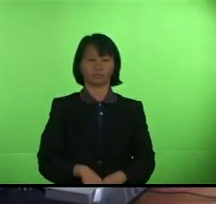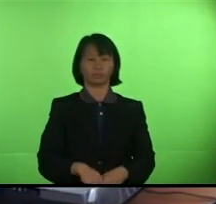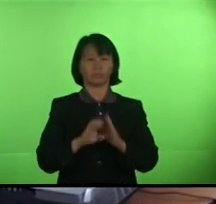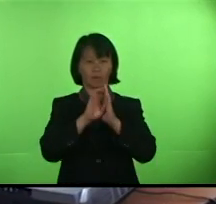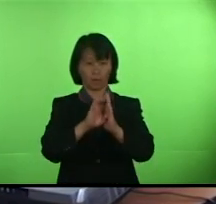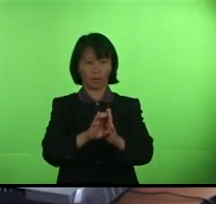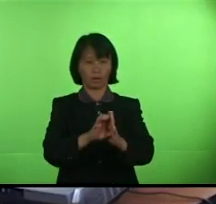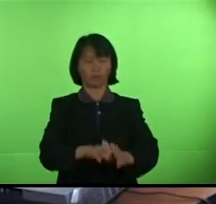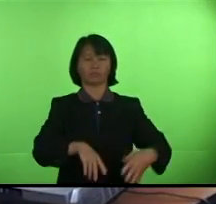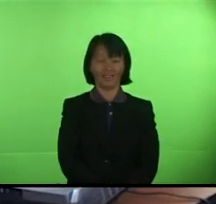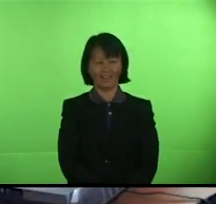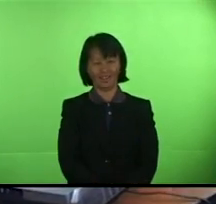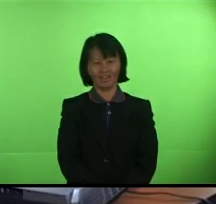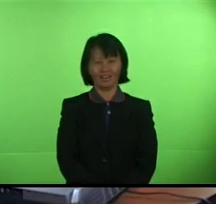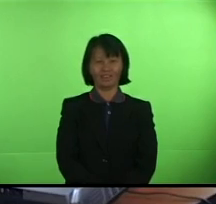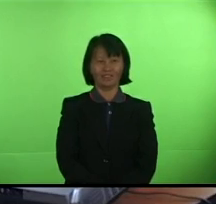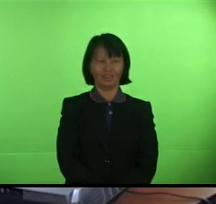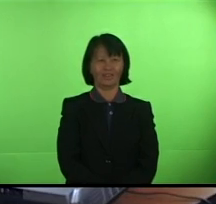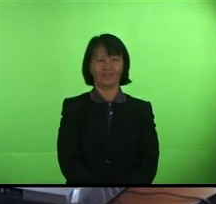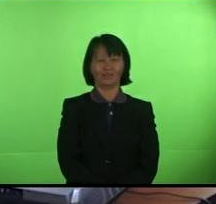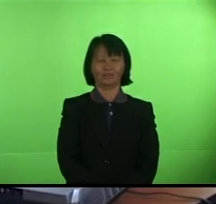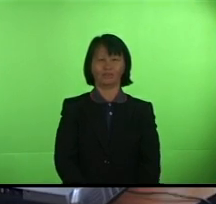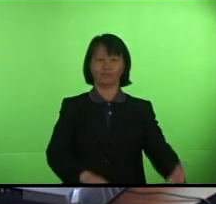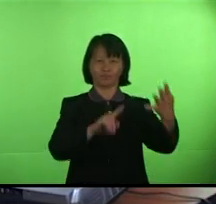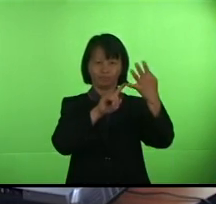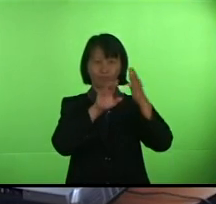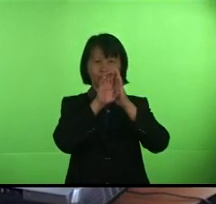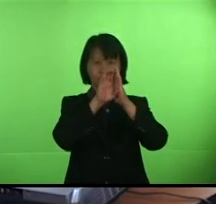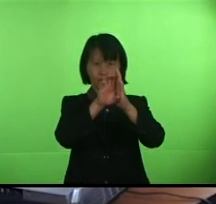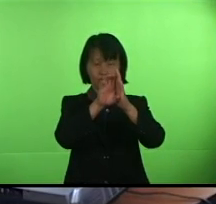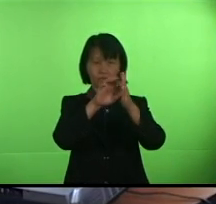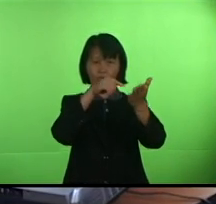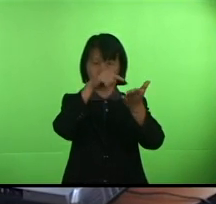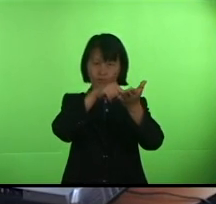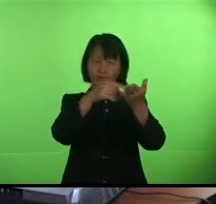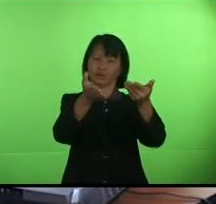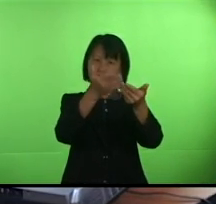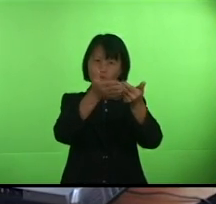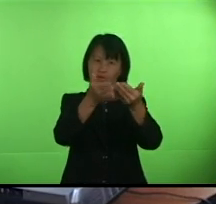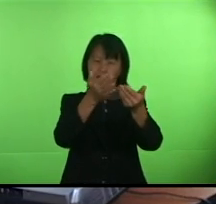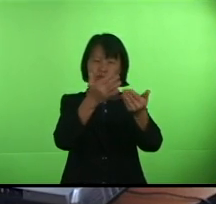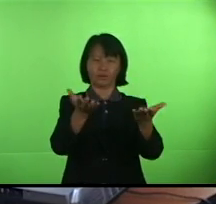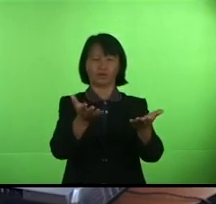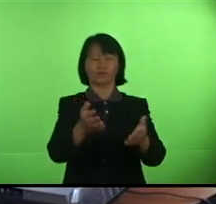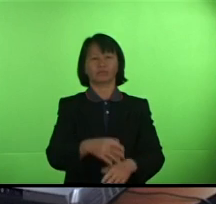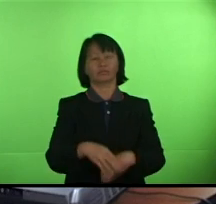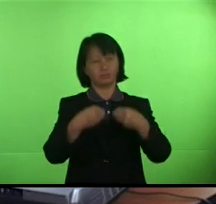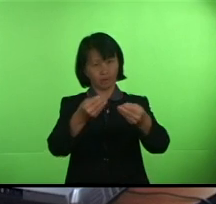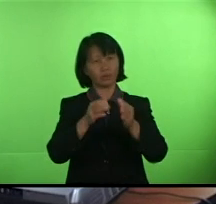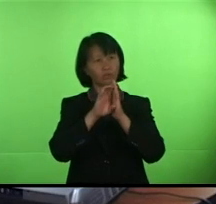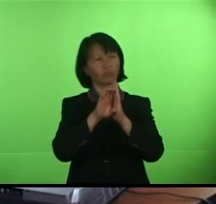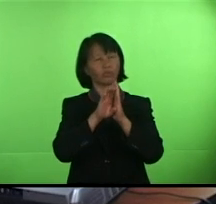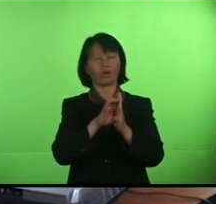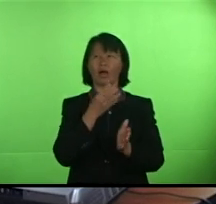what does this model say? Okay, students, this model is simple. Let me give you an example.